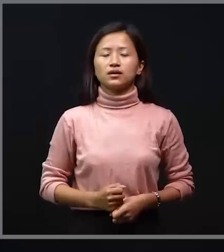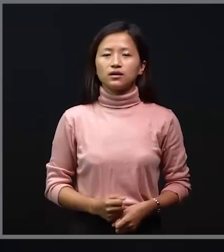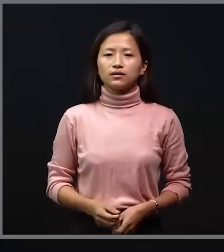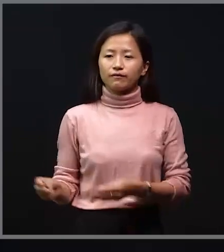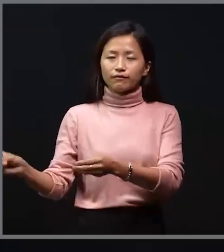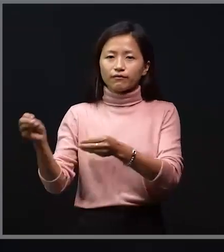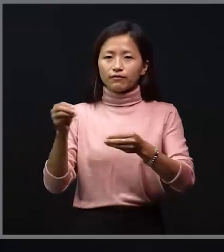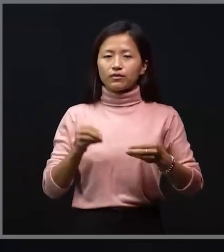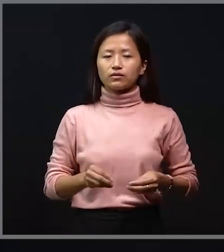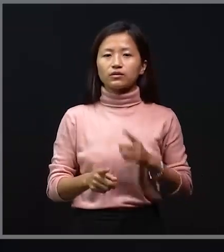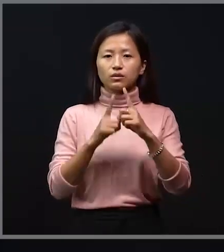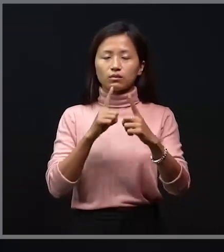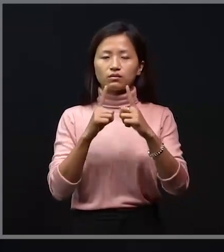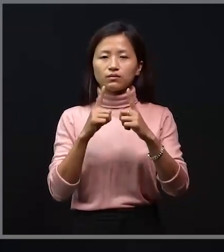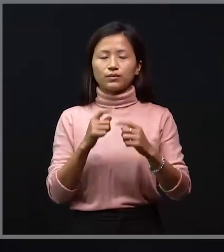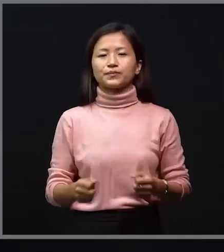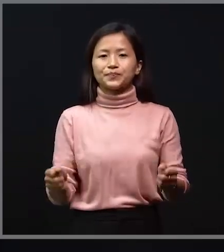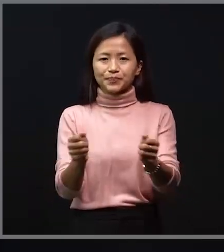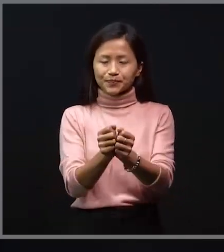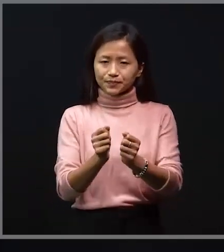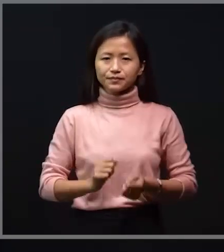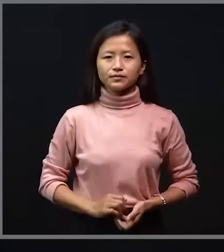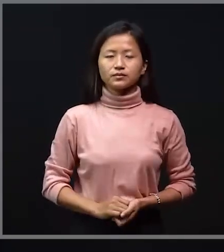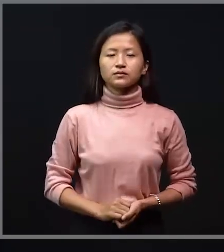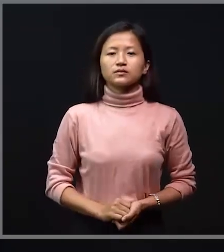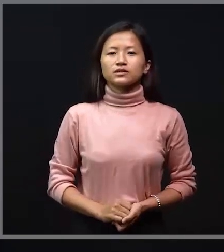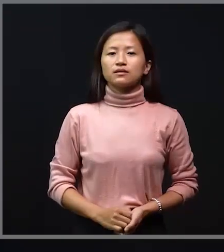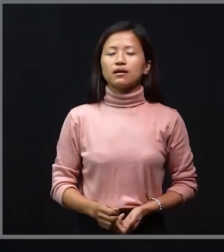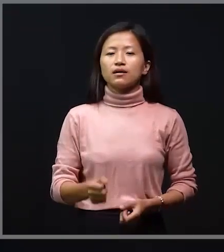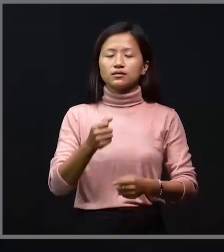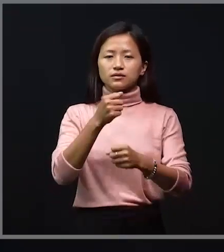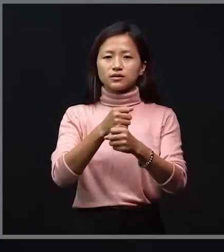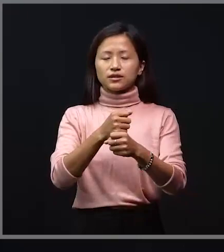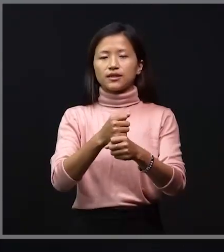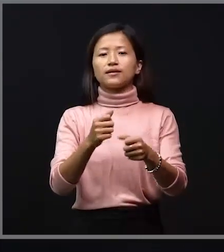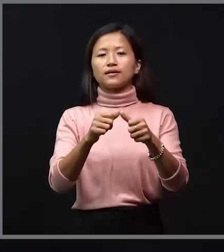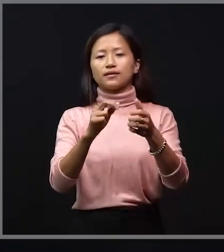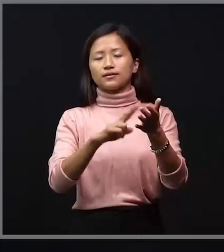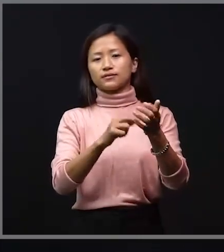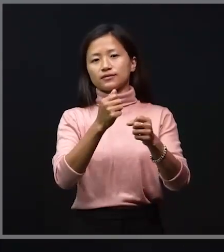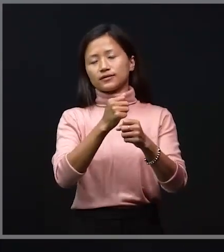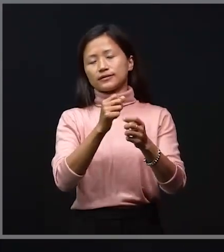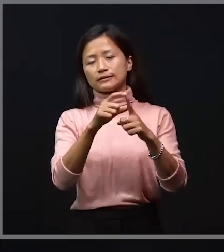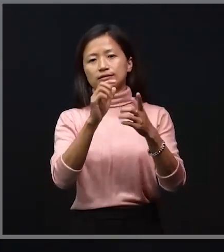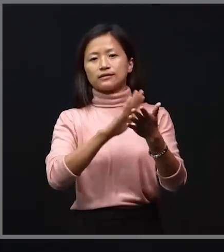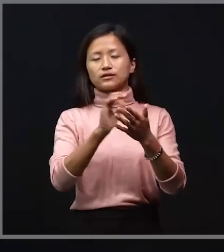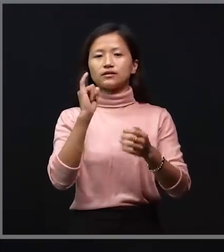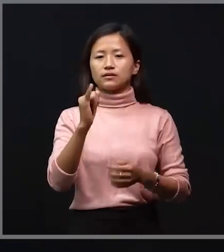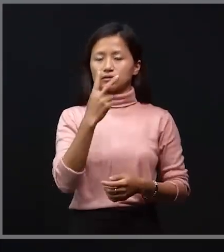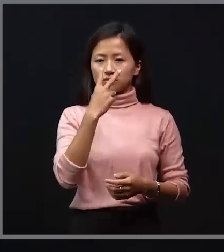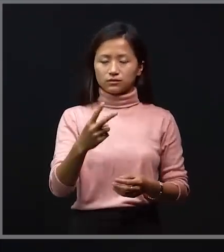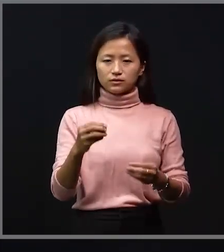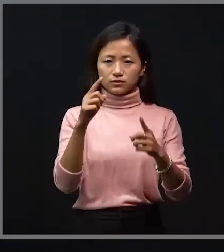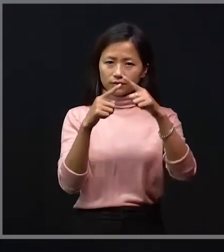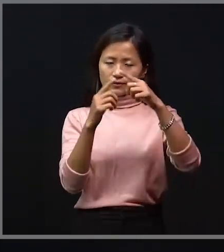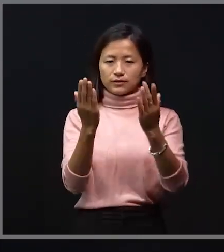Gandhiji to have a talk with him, and that is called as the Gandhi-Irwin Pact. Okay, it is there in your textbook. So